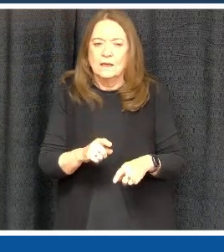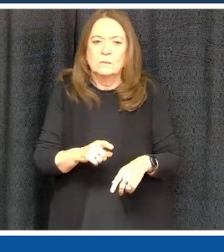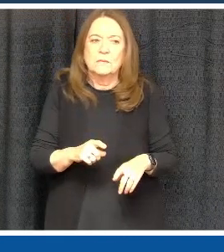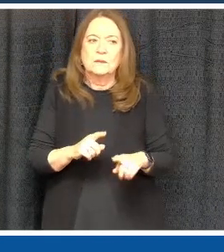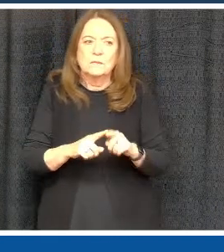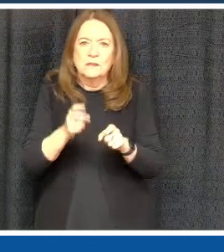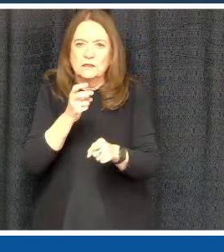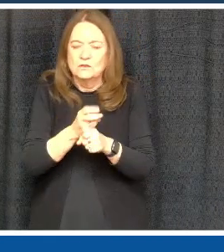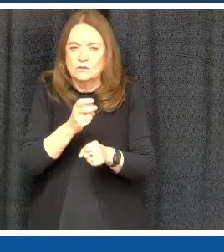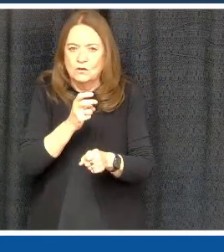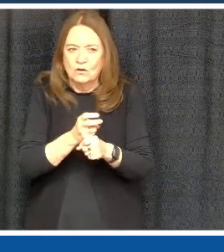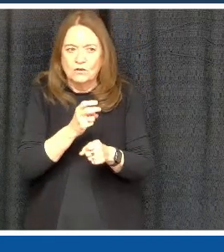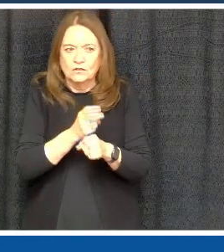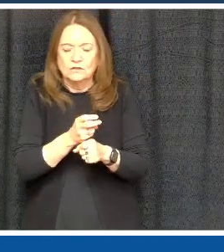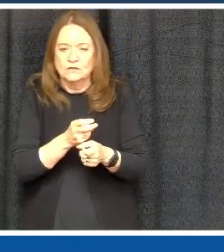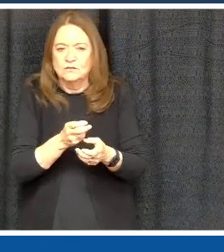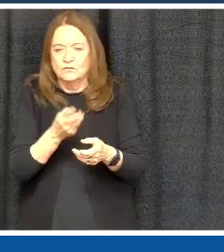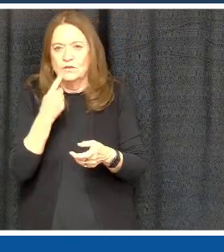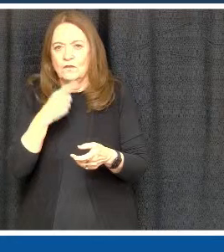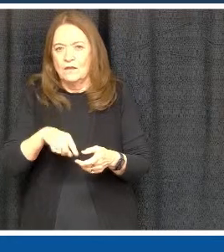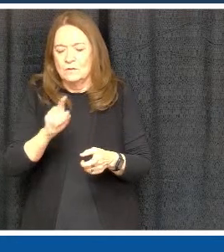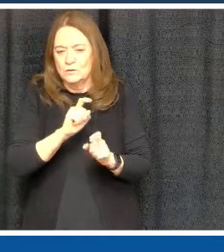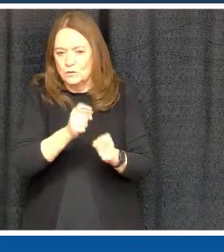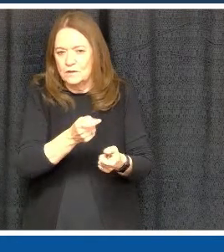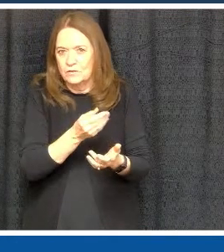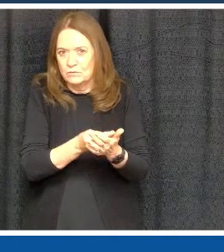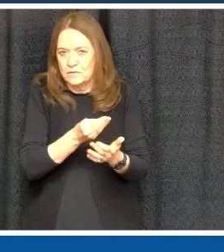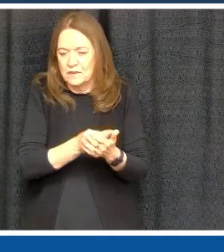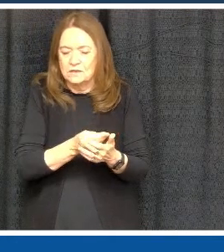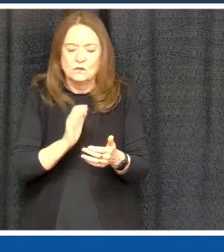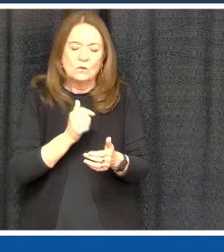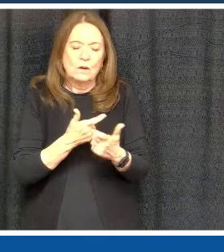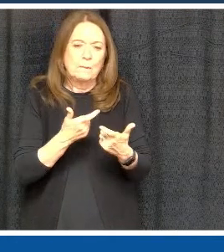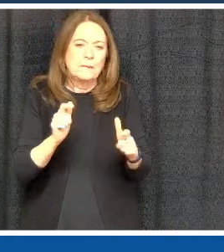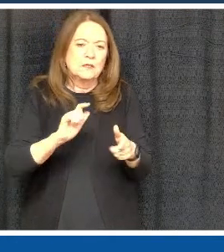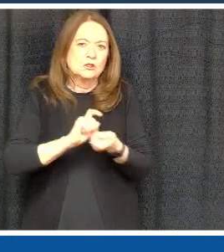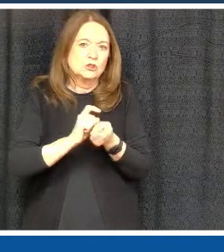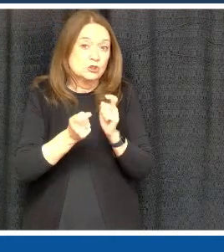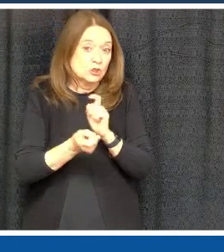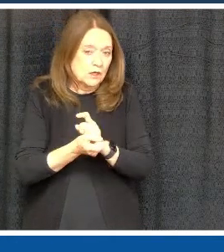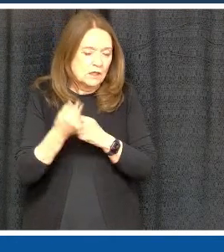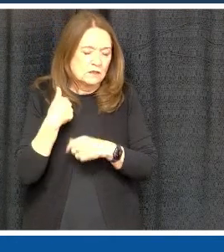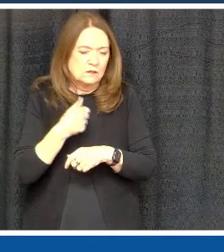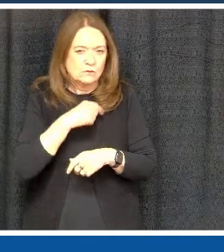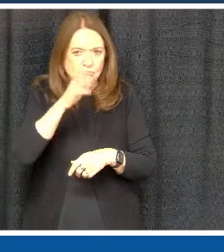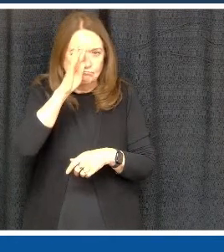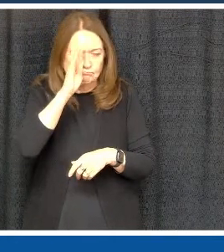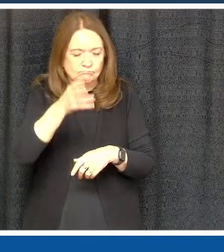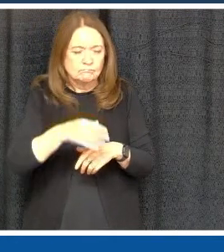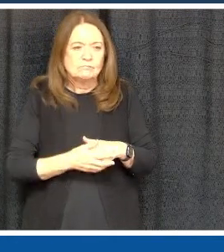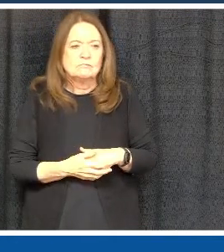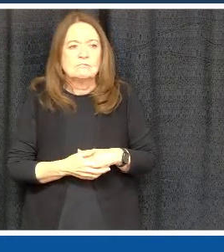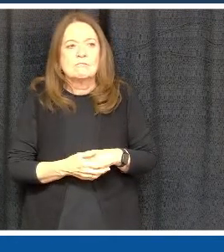it's hard to dig into the pocketbooks. So our big change that we've come up with,